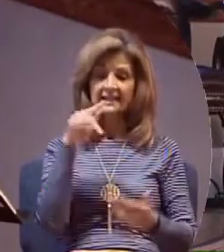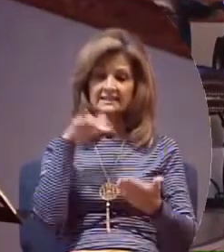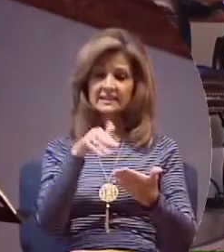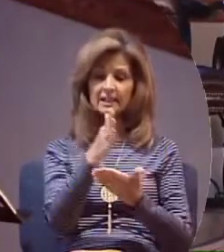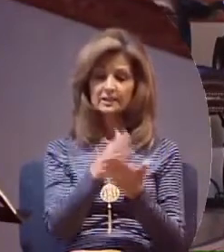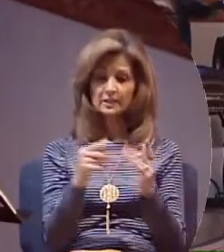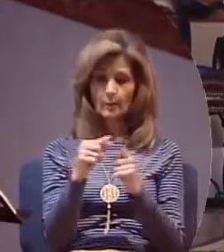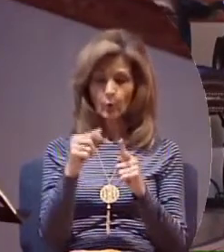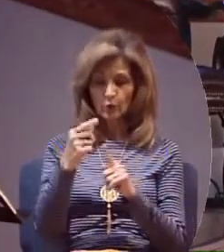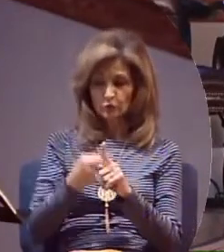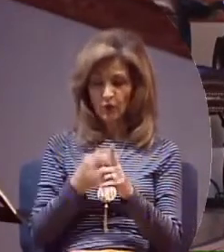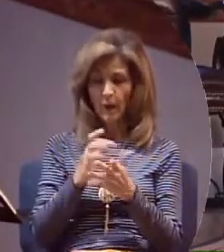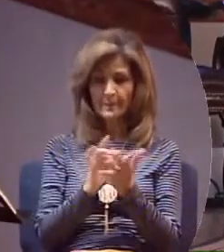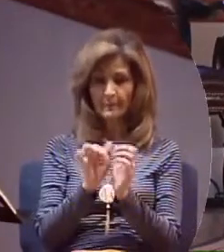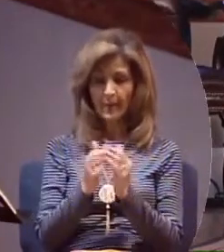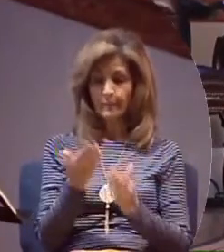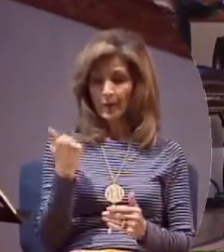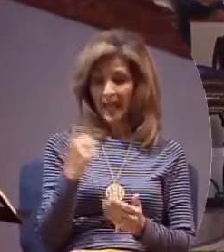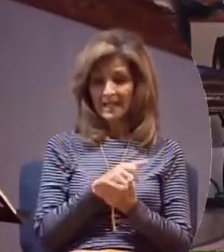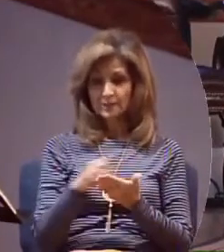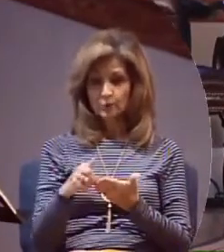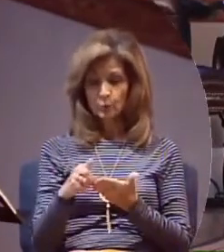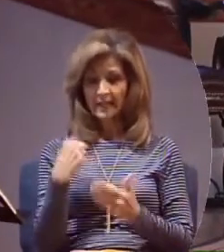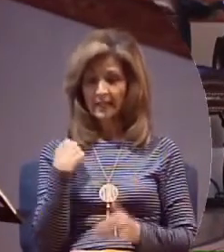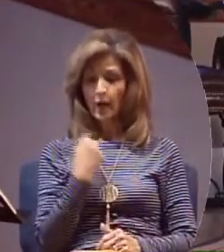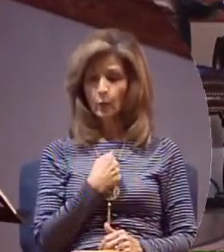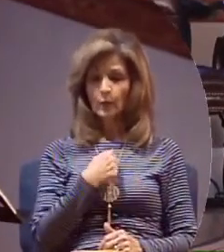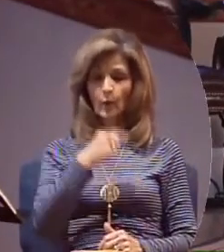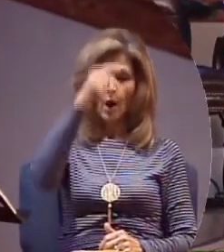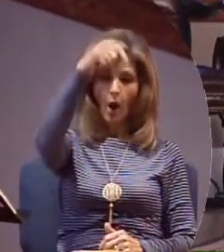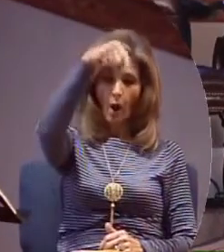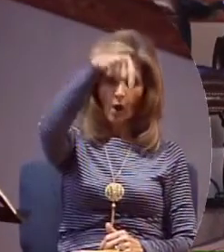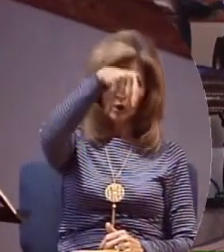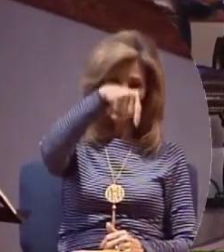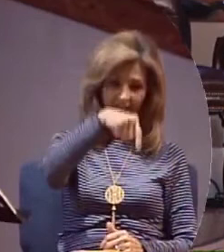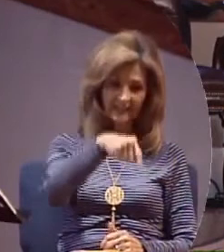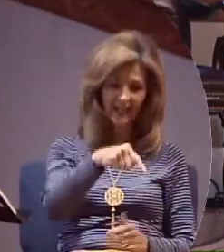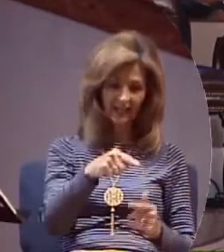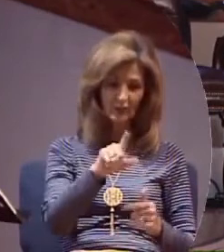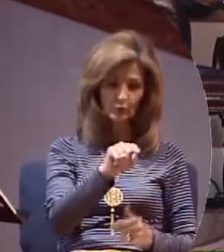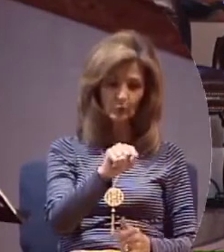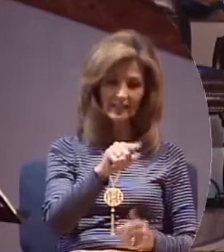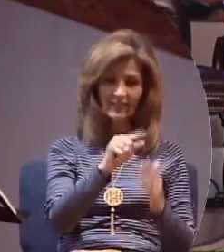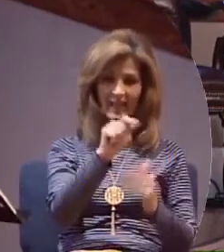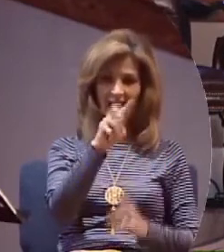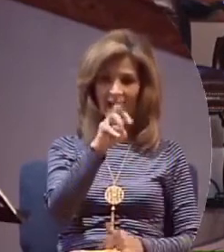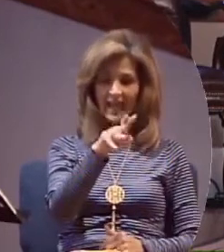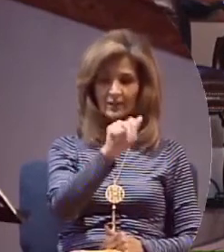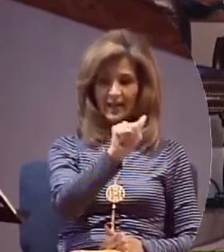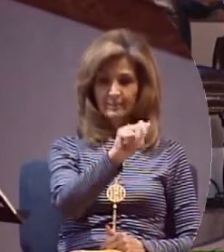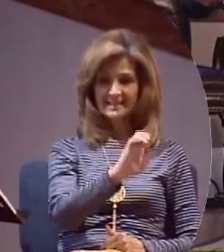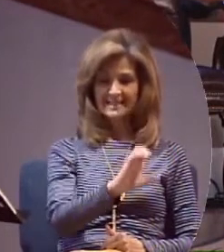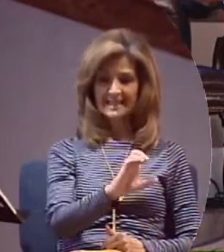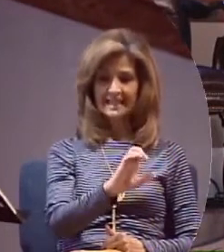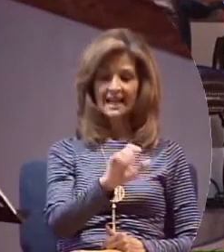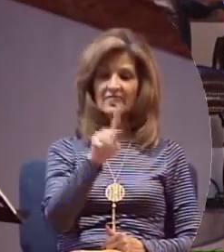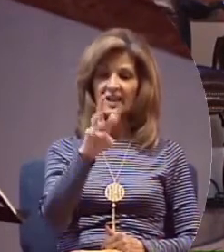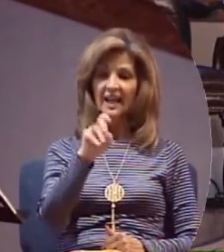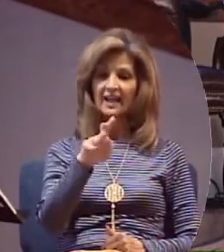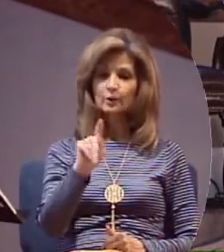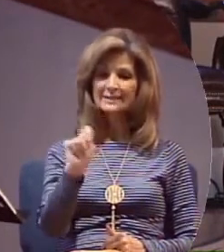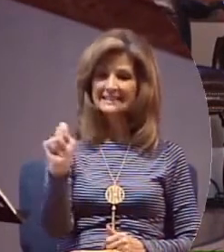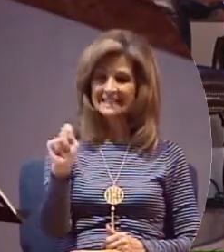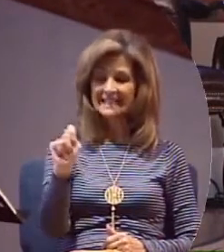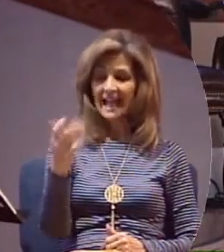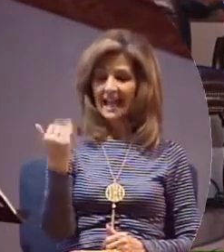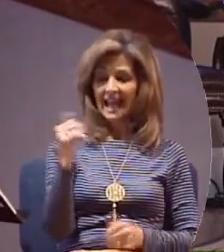some words from the Bible. Last week, we were all the way down, I think it's the 20th letter of our alphabet, the letter T.